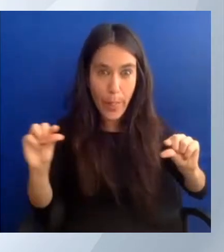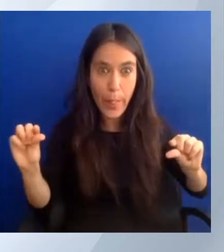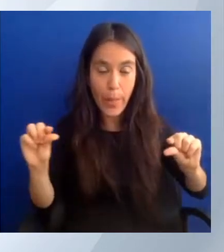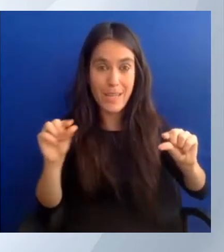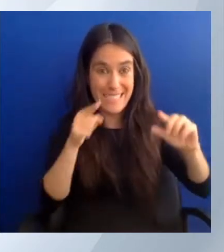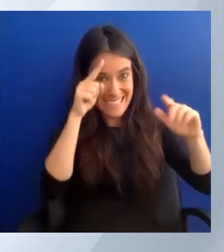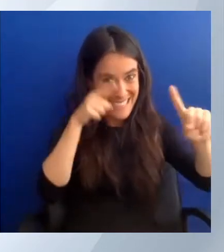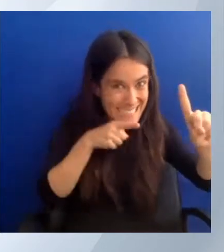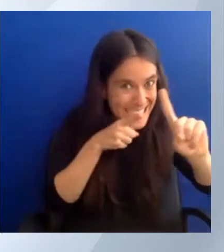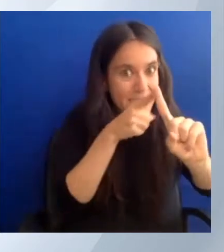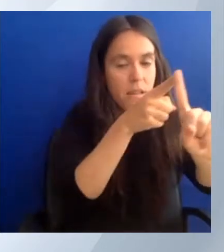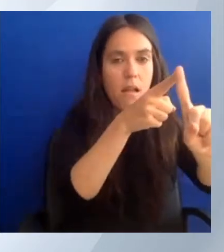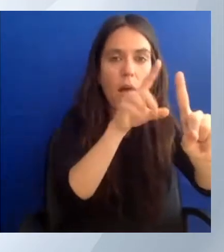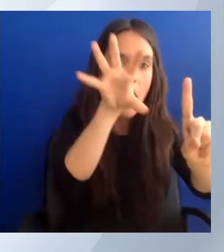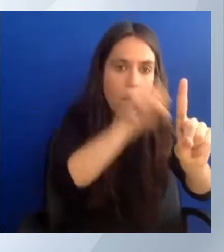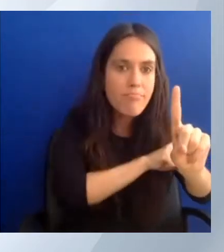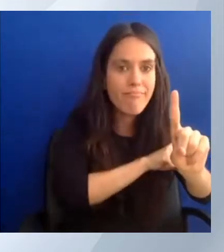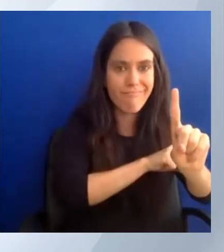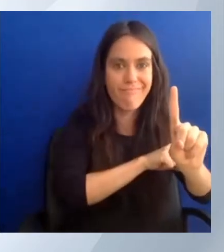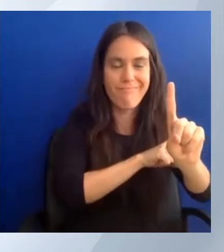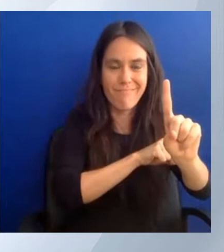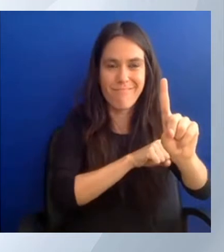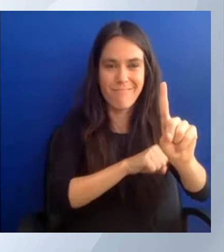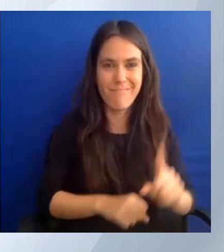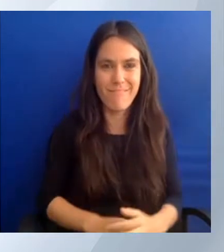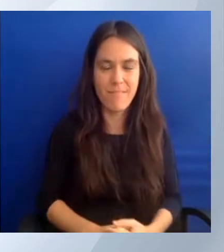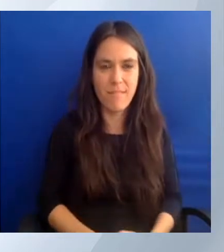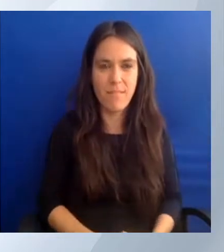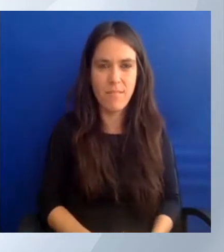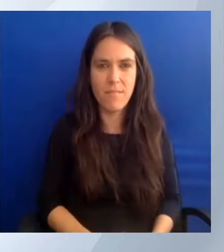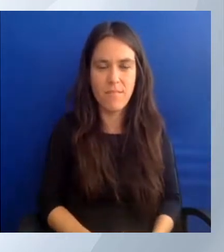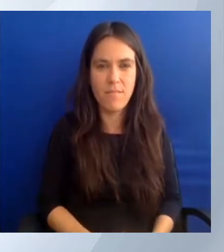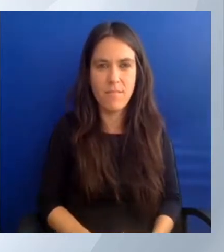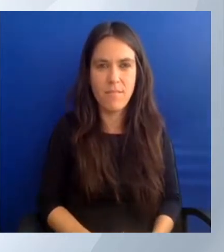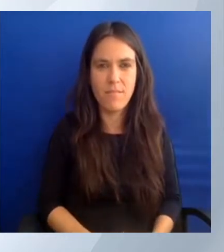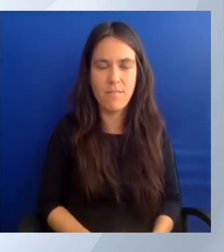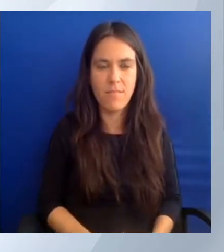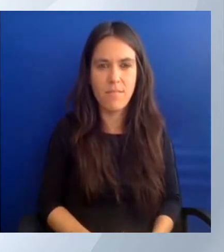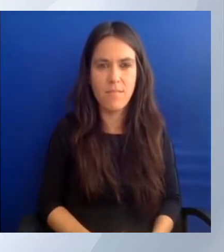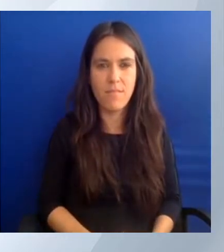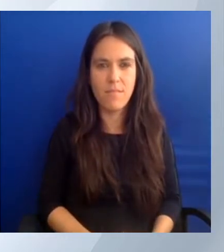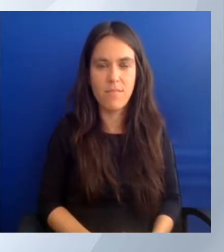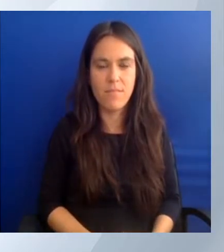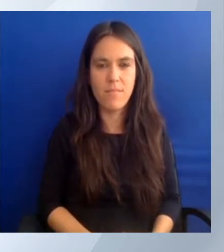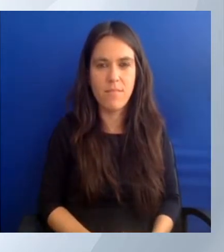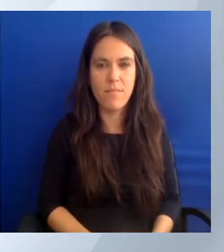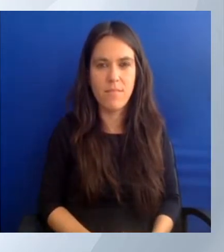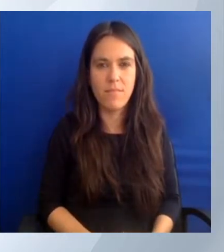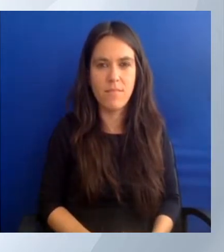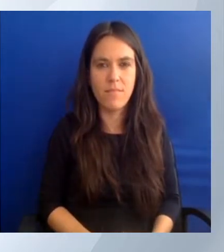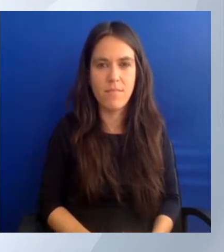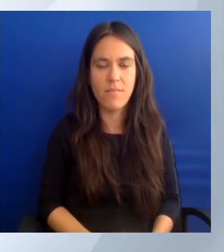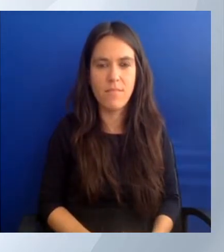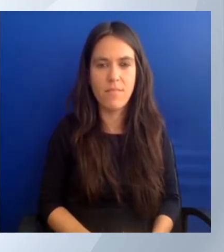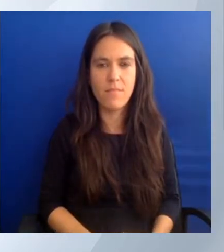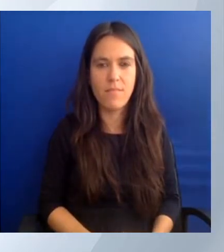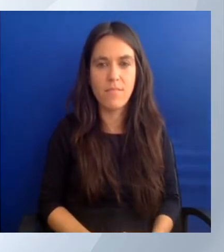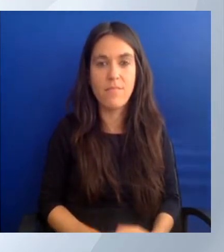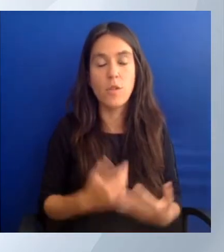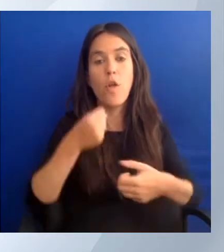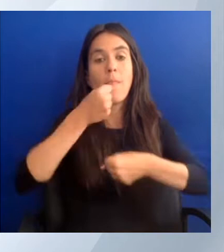this sidecar, and this sidecar, with use of mutual TLS, will speak to this sidecar. And then finally, the function